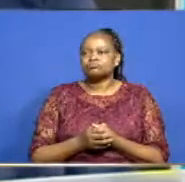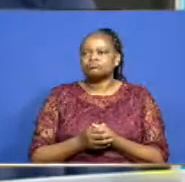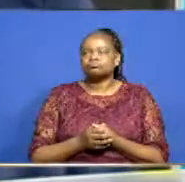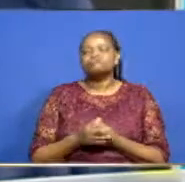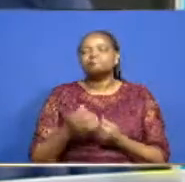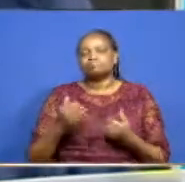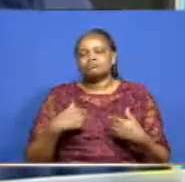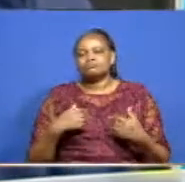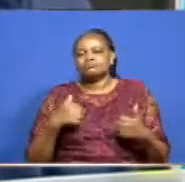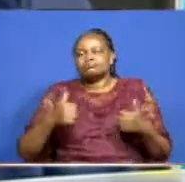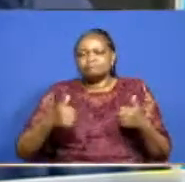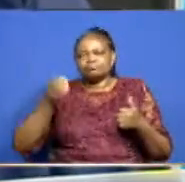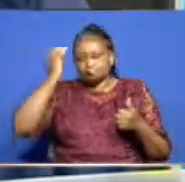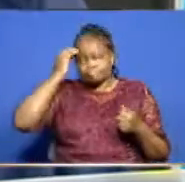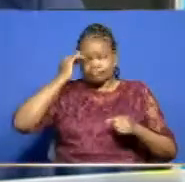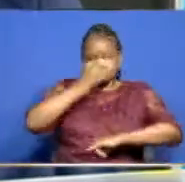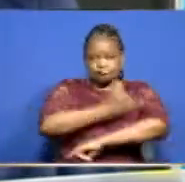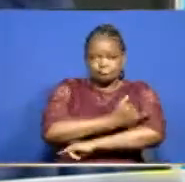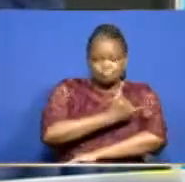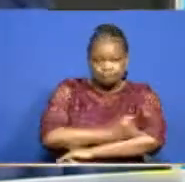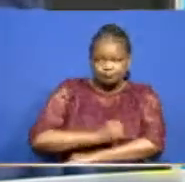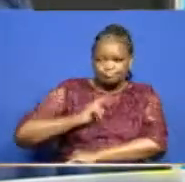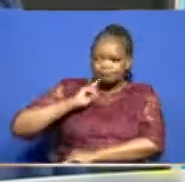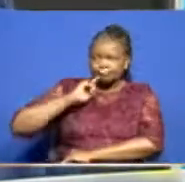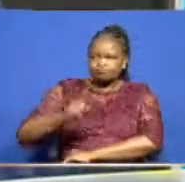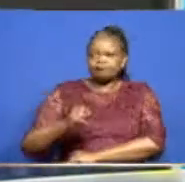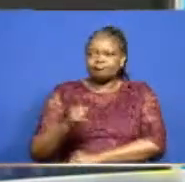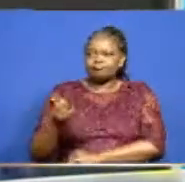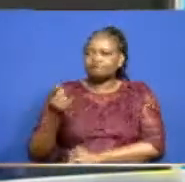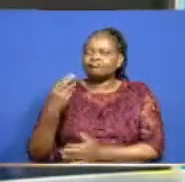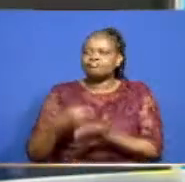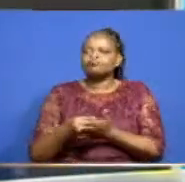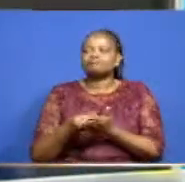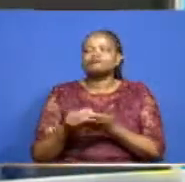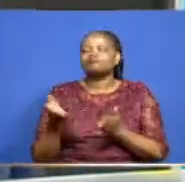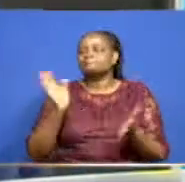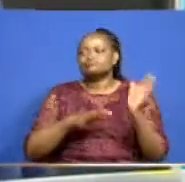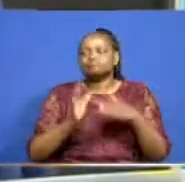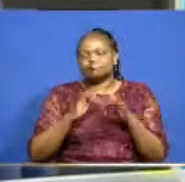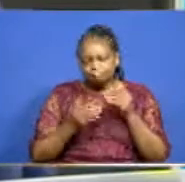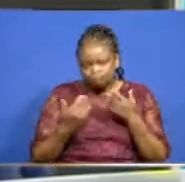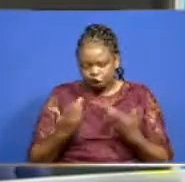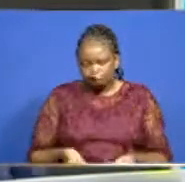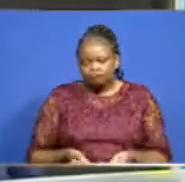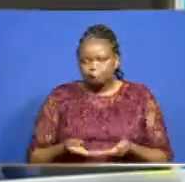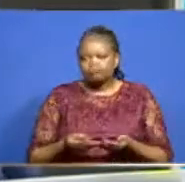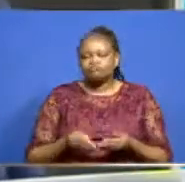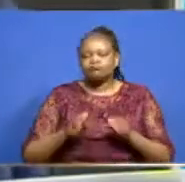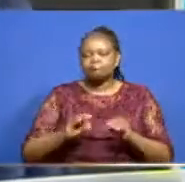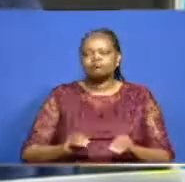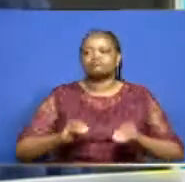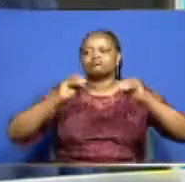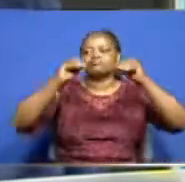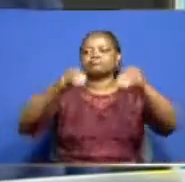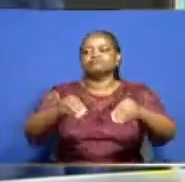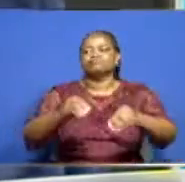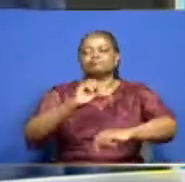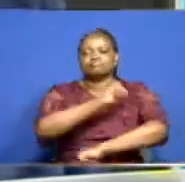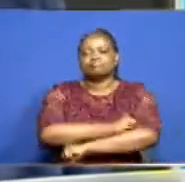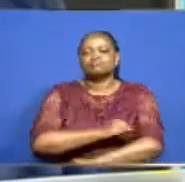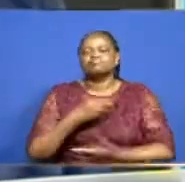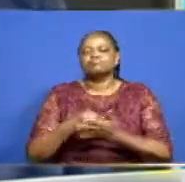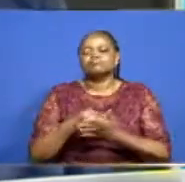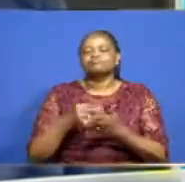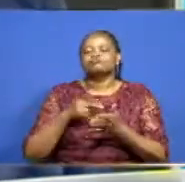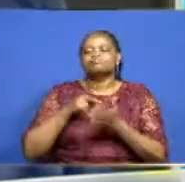morning, learning institutions have been directed to refund or carry forward school fees that had been paid in advance by parents or